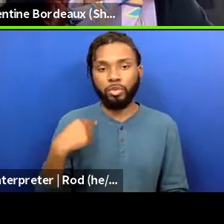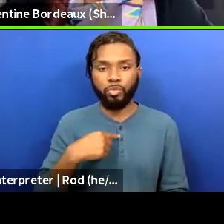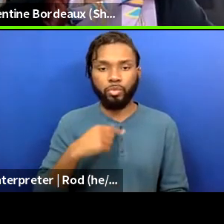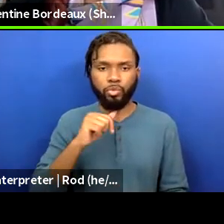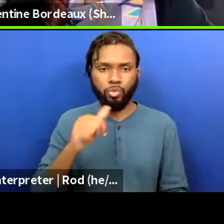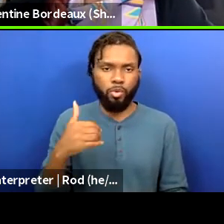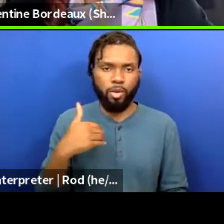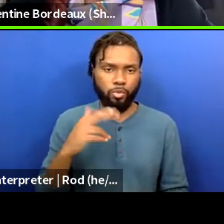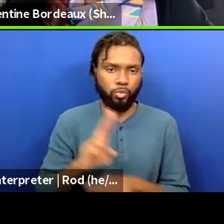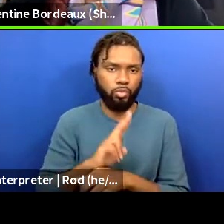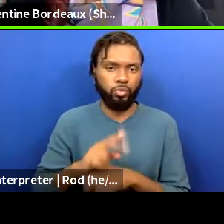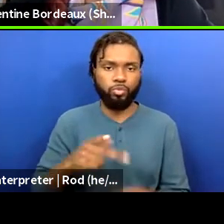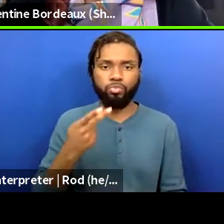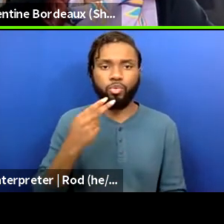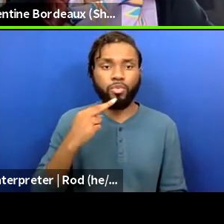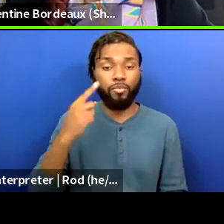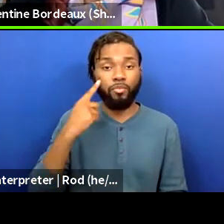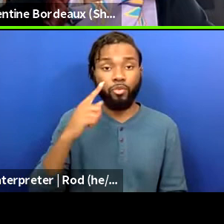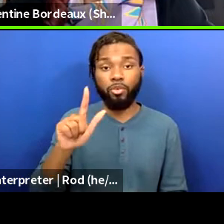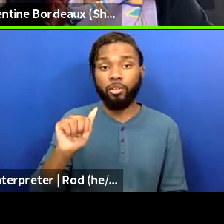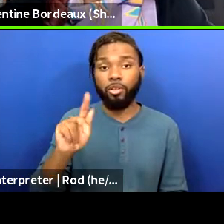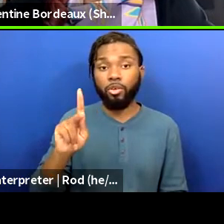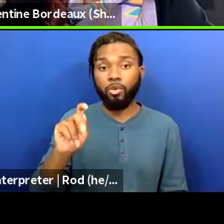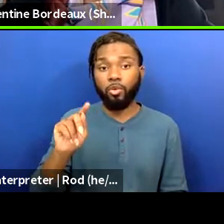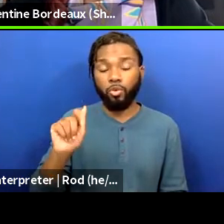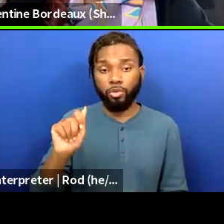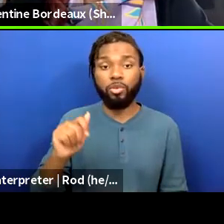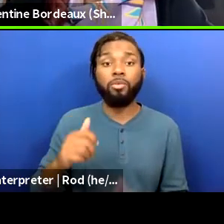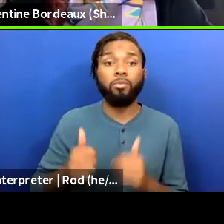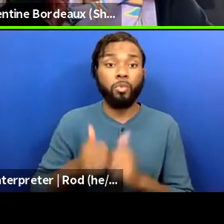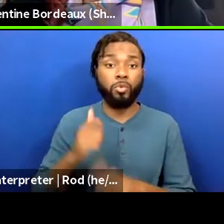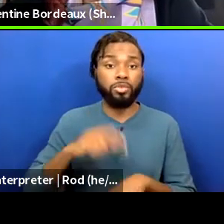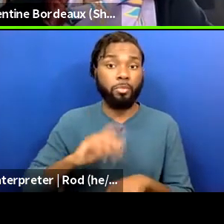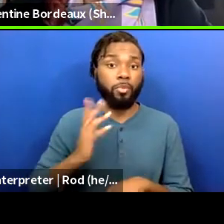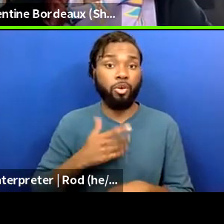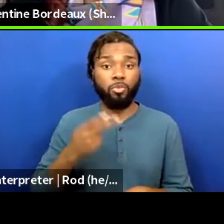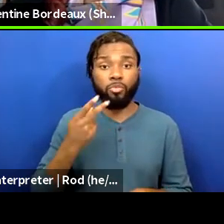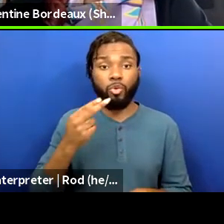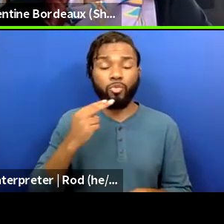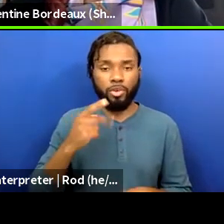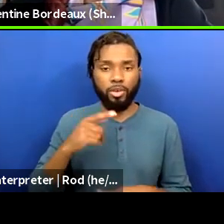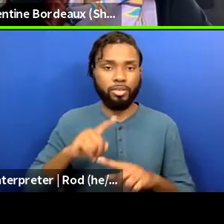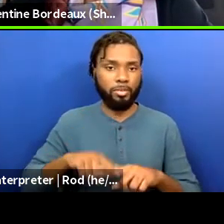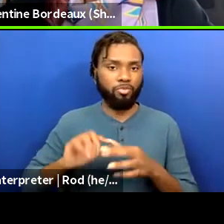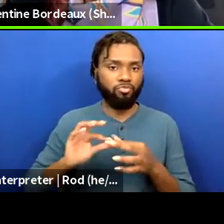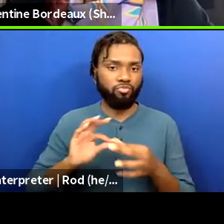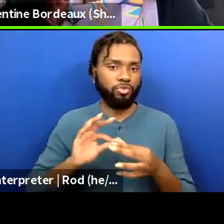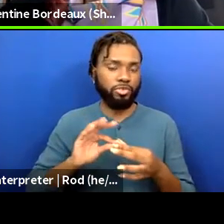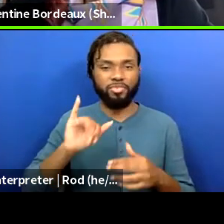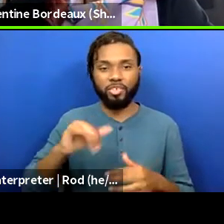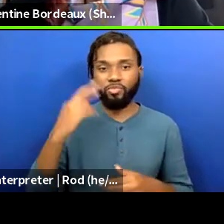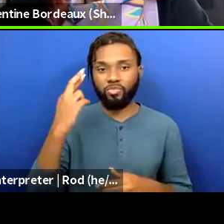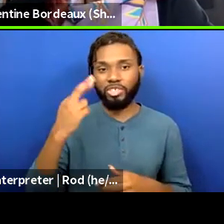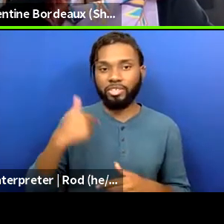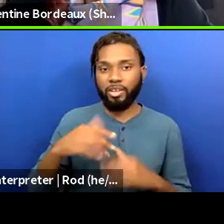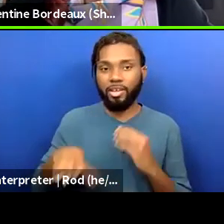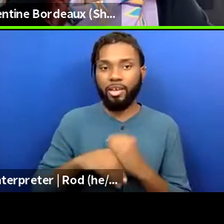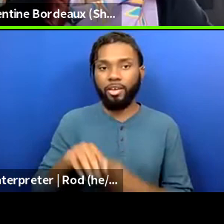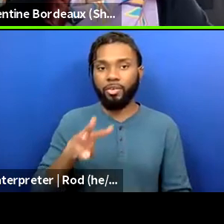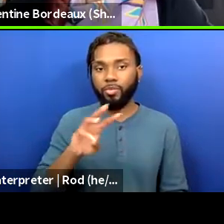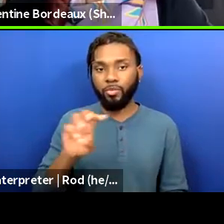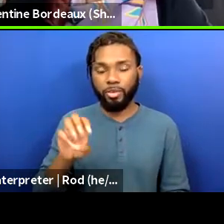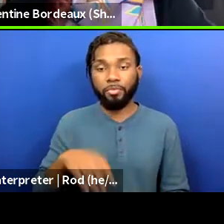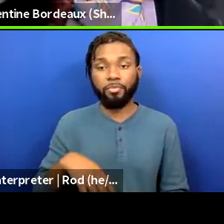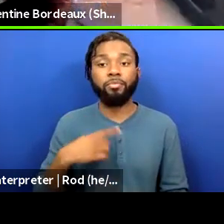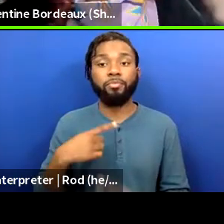Lakota, and often our pronouns are relational. So that's why I add the we. And a